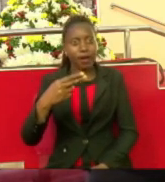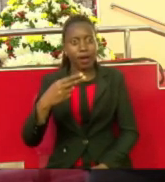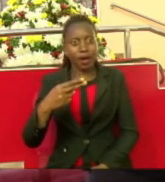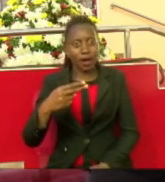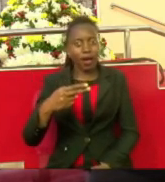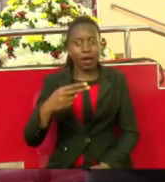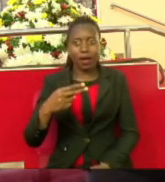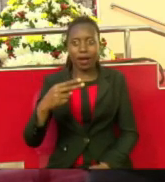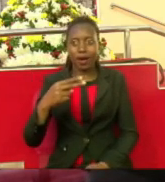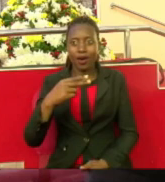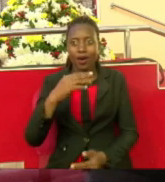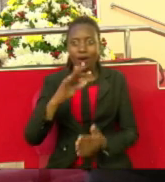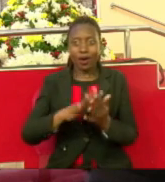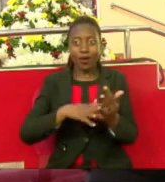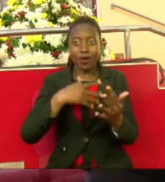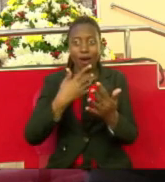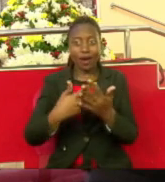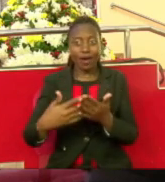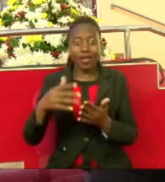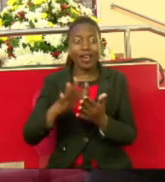Every time I would drop, there would be canes.